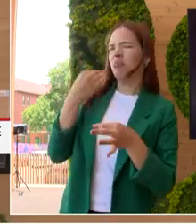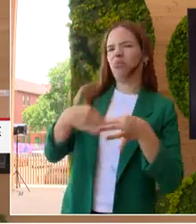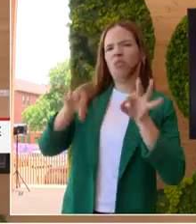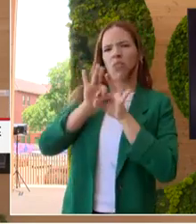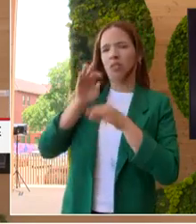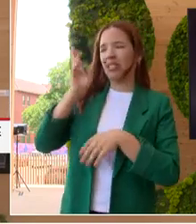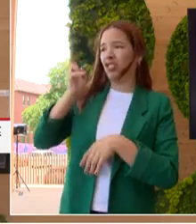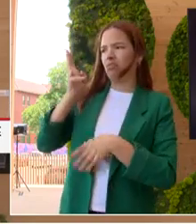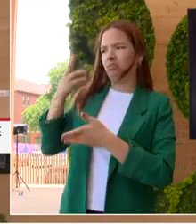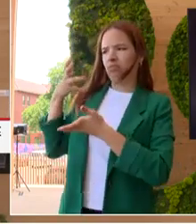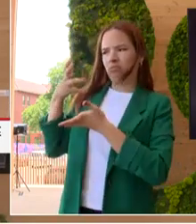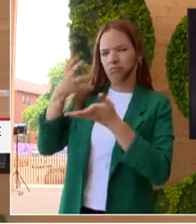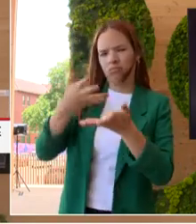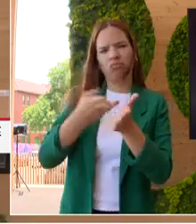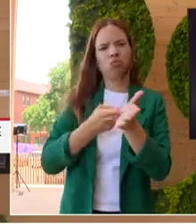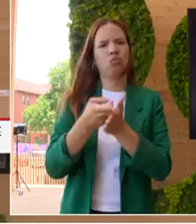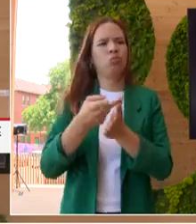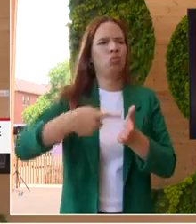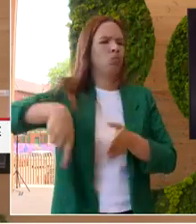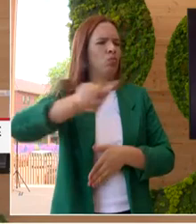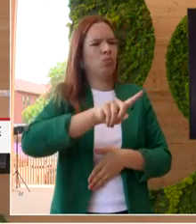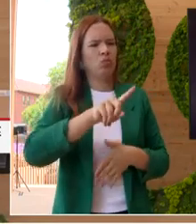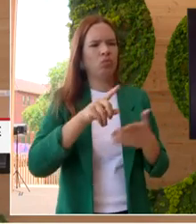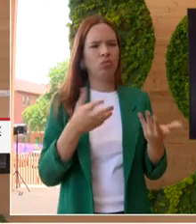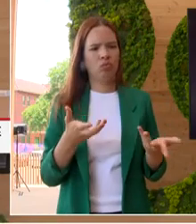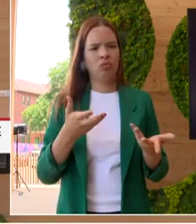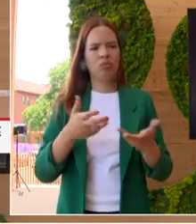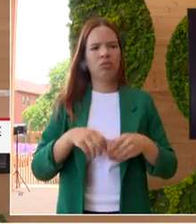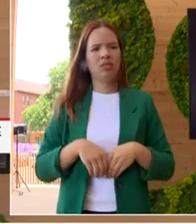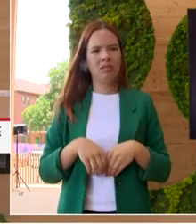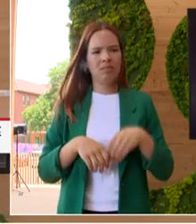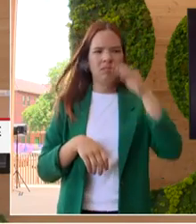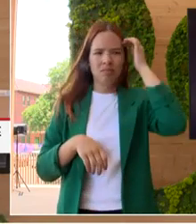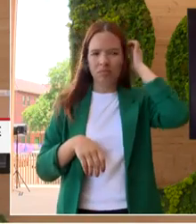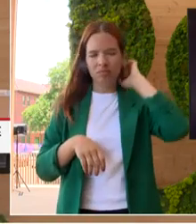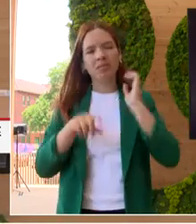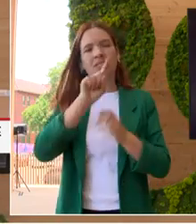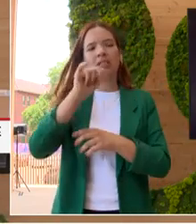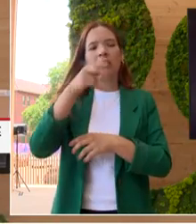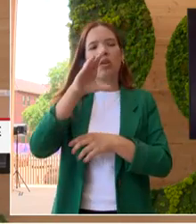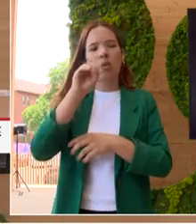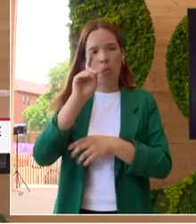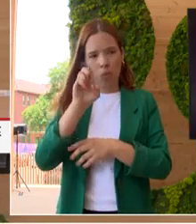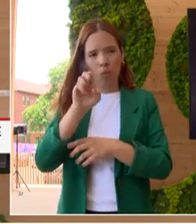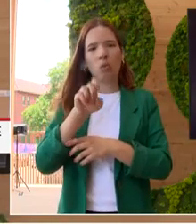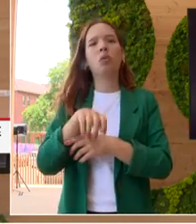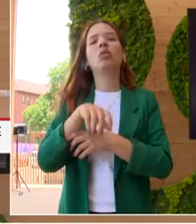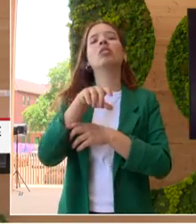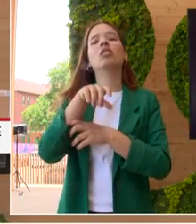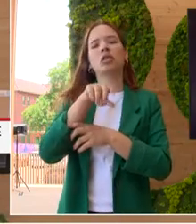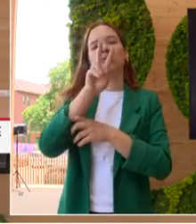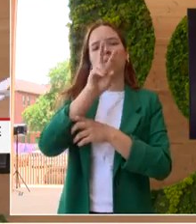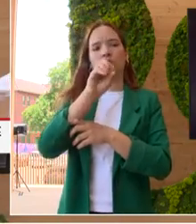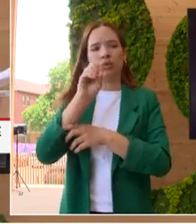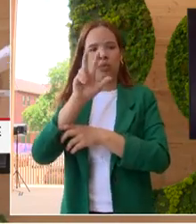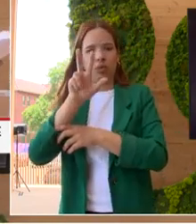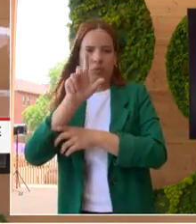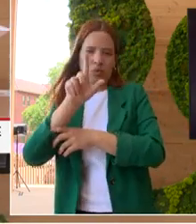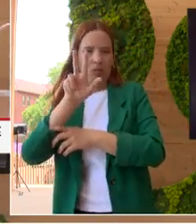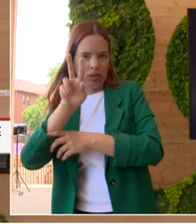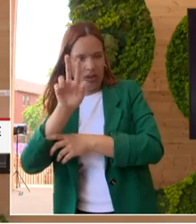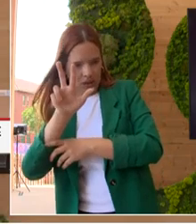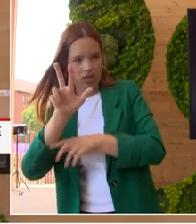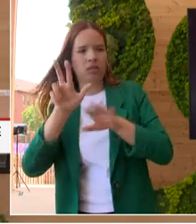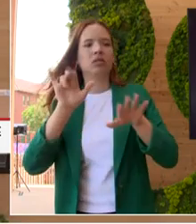code 20032, holds the promise of an ever more equitable city and a fairer nation and a healthier